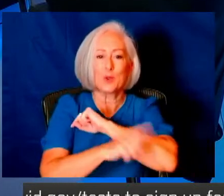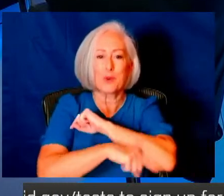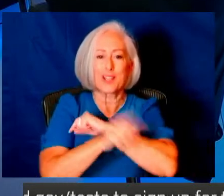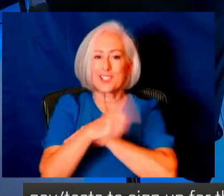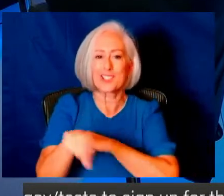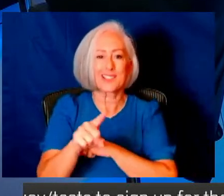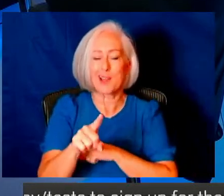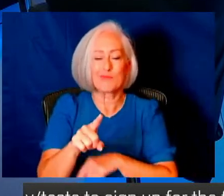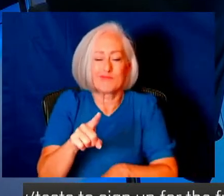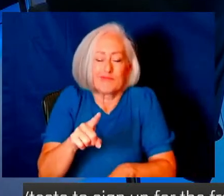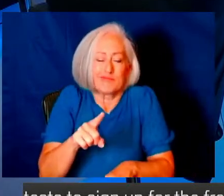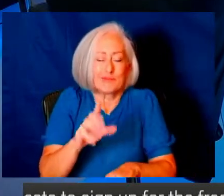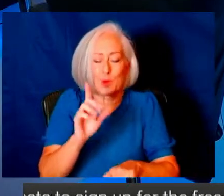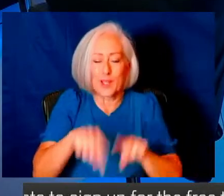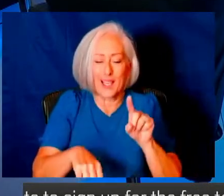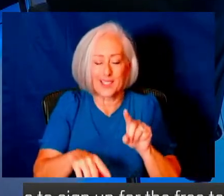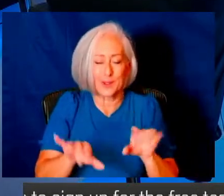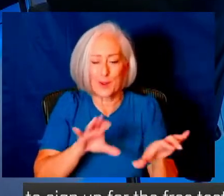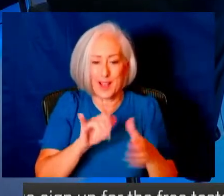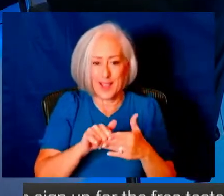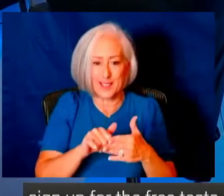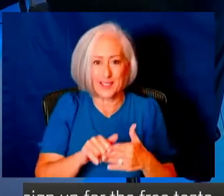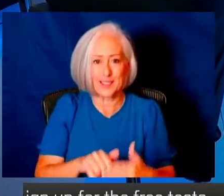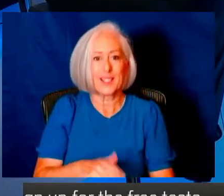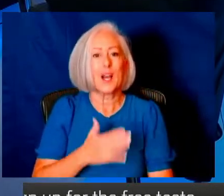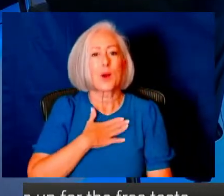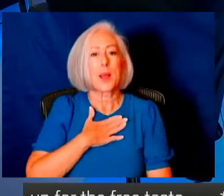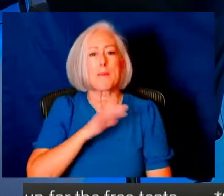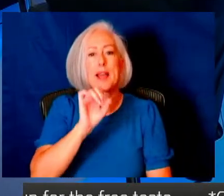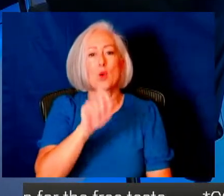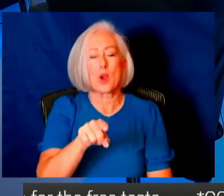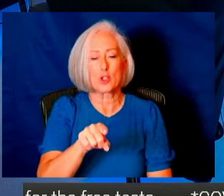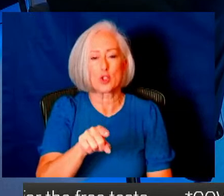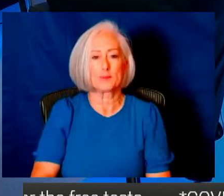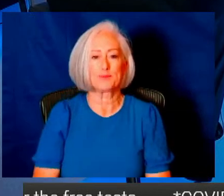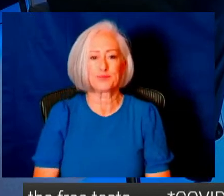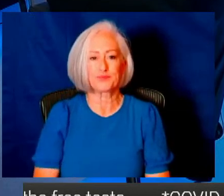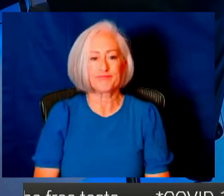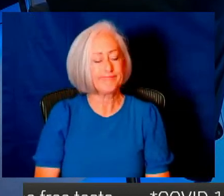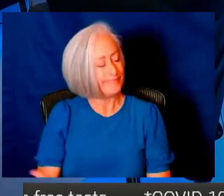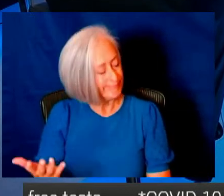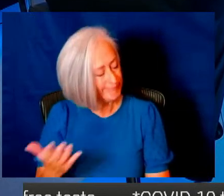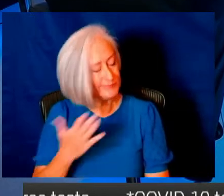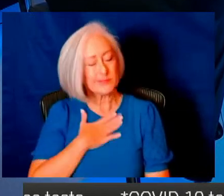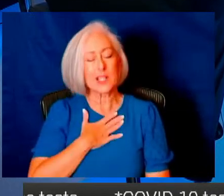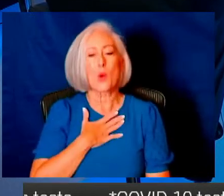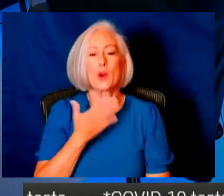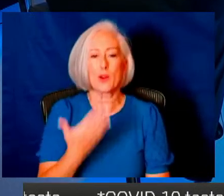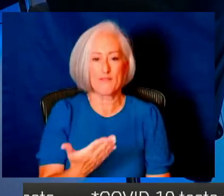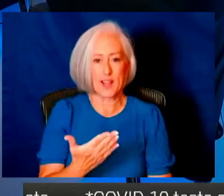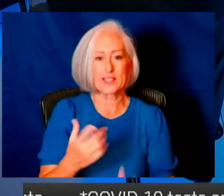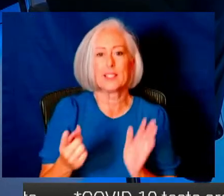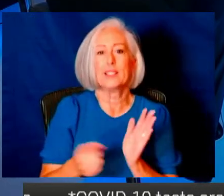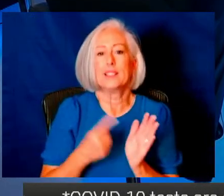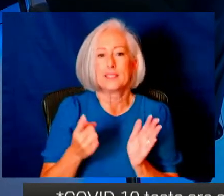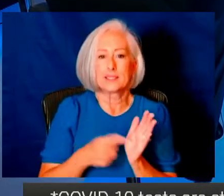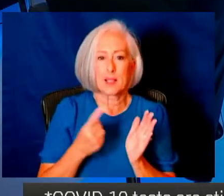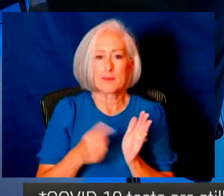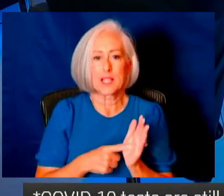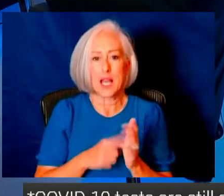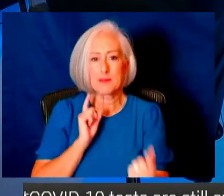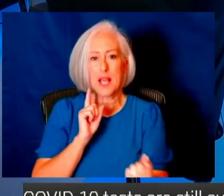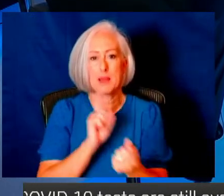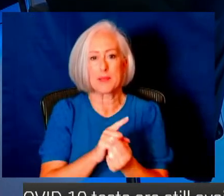because I've got my own question, Jess. I'm going to ask my own question. So, I'm going to confess that sometimes when I visit with somebody I know that's been incarcerated, I'm just a little